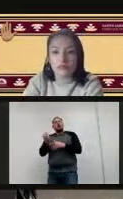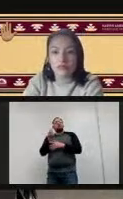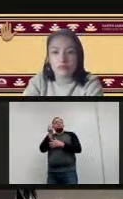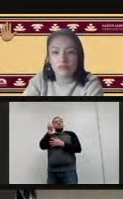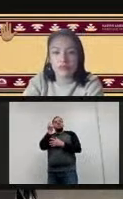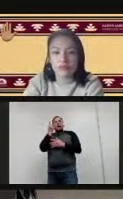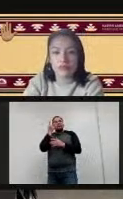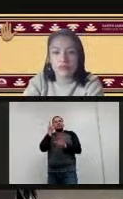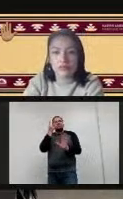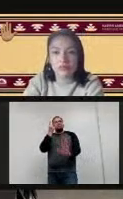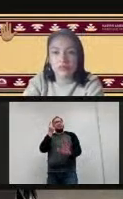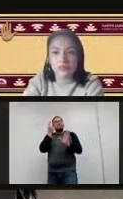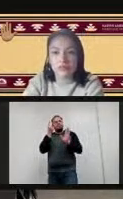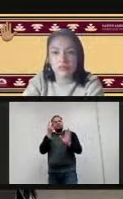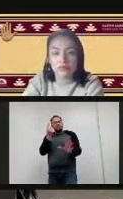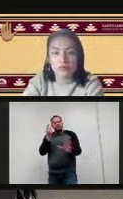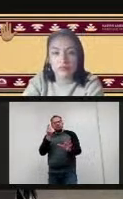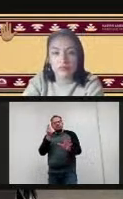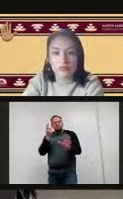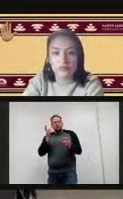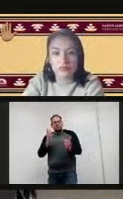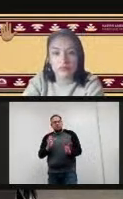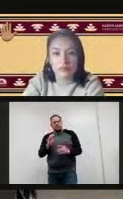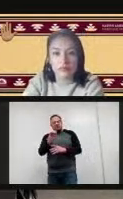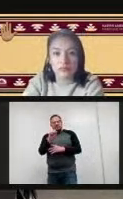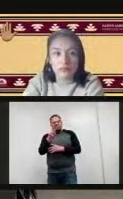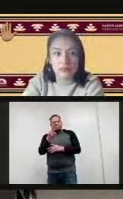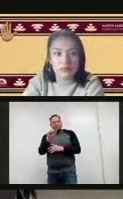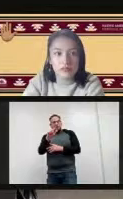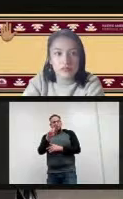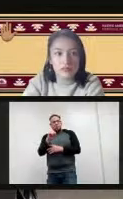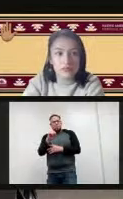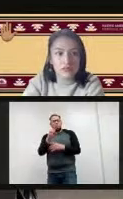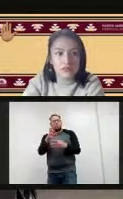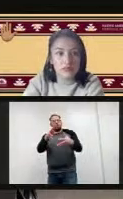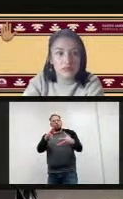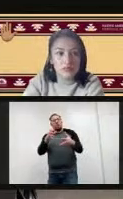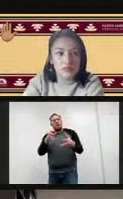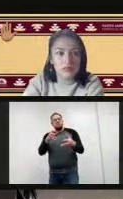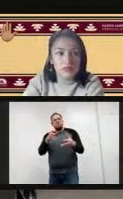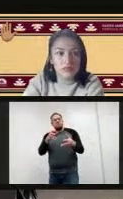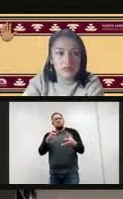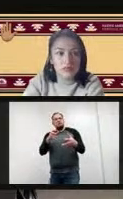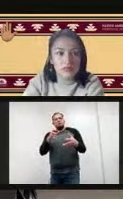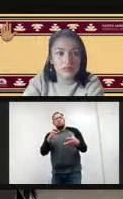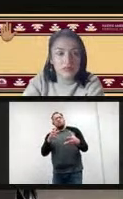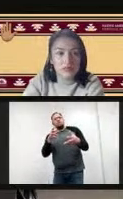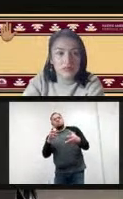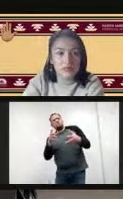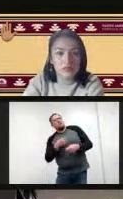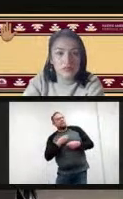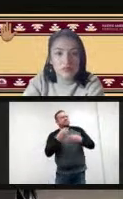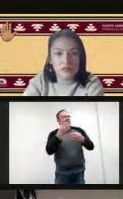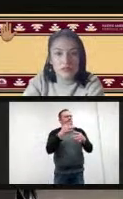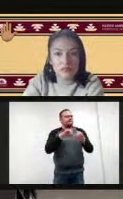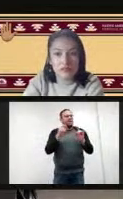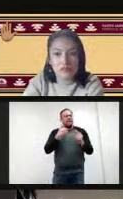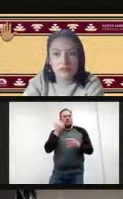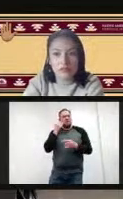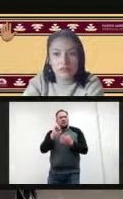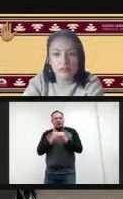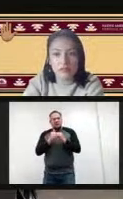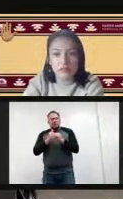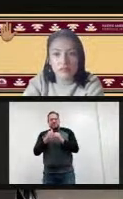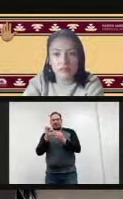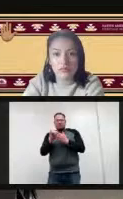what Director Osalvo is wanting to convey, but I don't know how that would